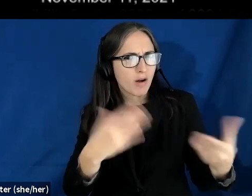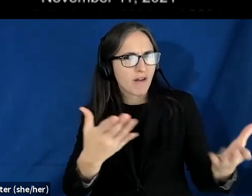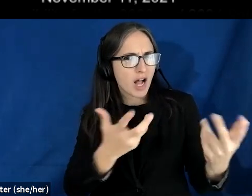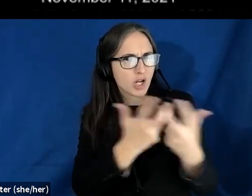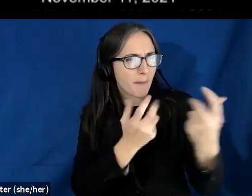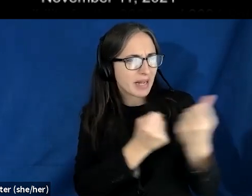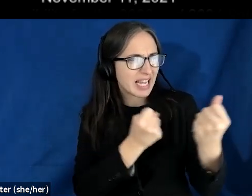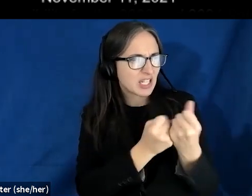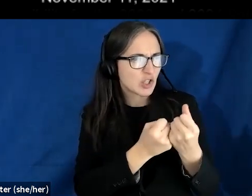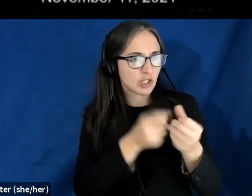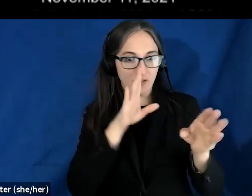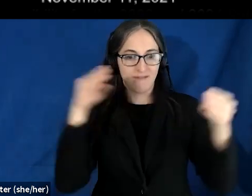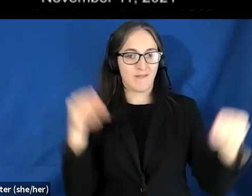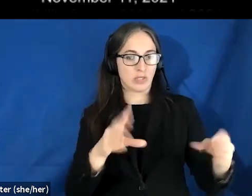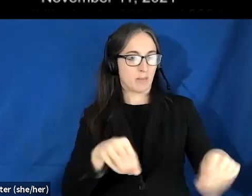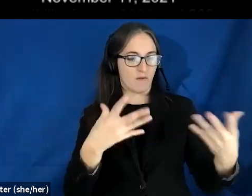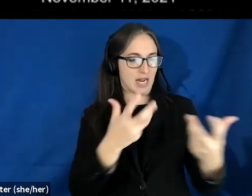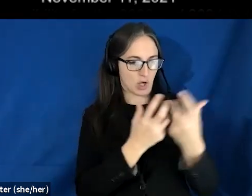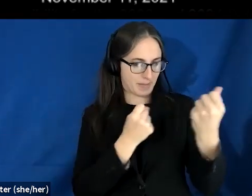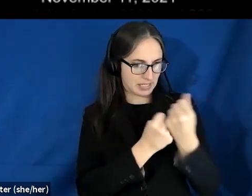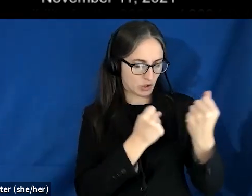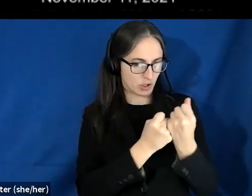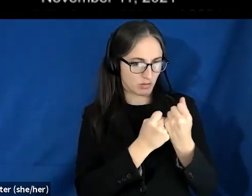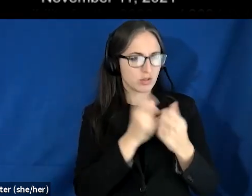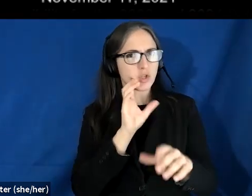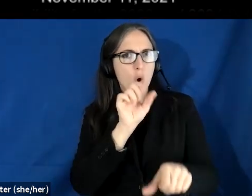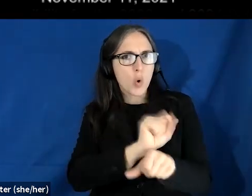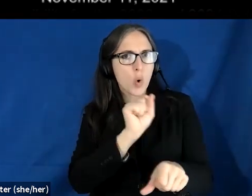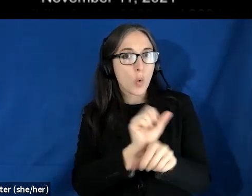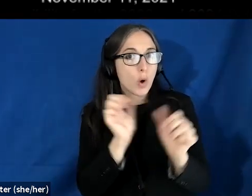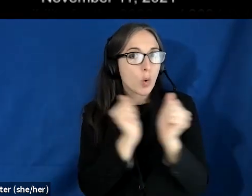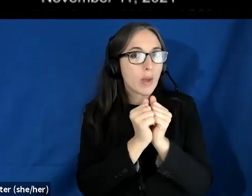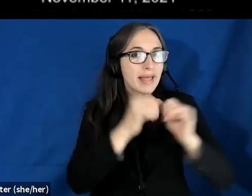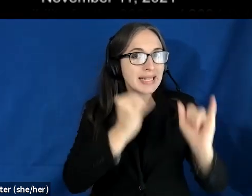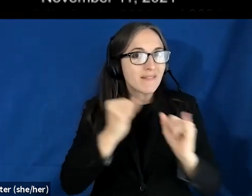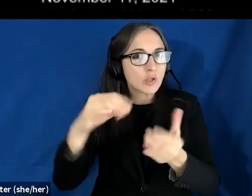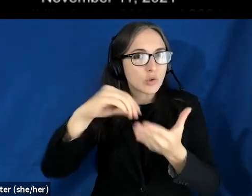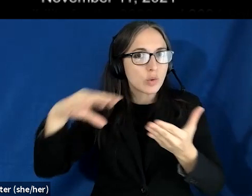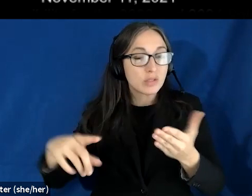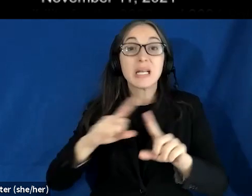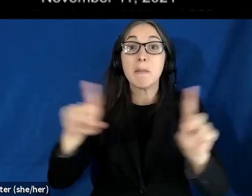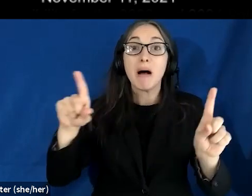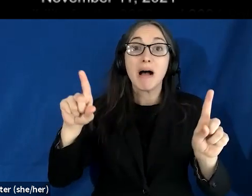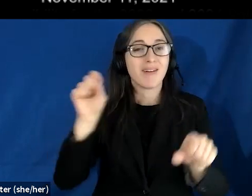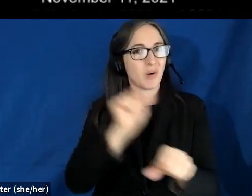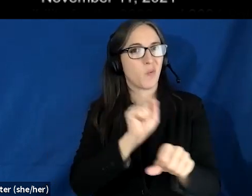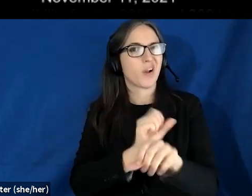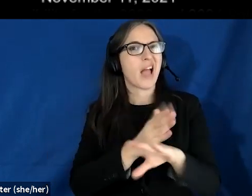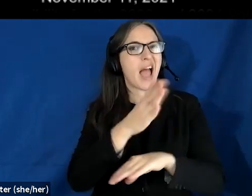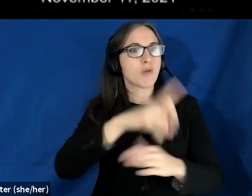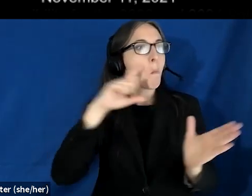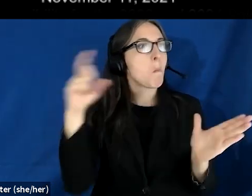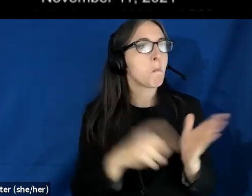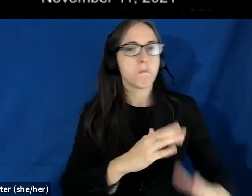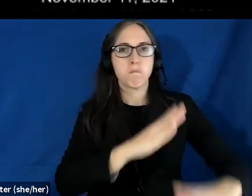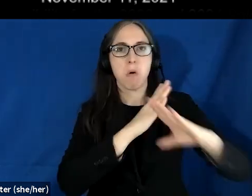that. And so they work with individual students, but they're working after the inaccessibility has been found. Where universal design, as we